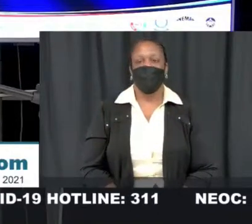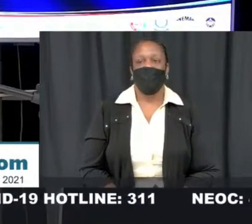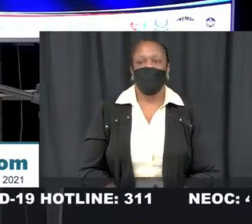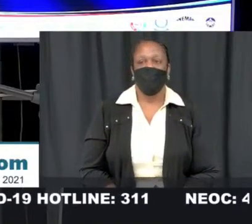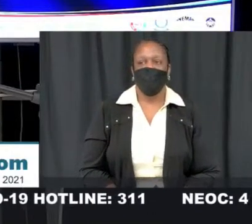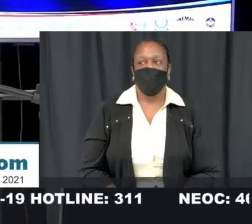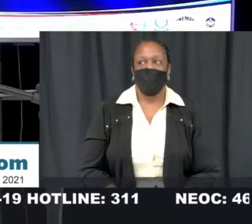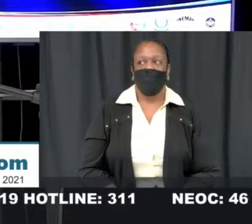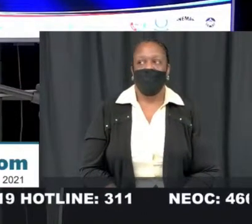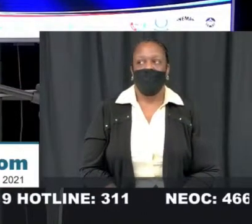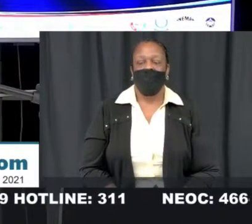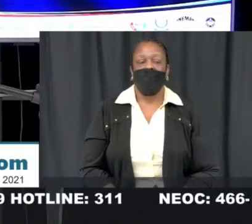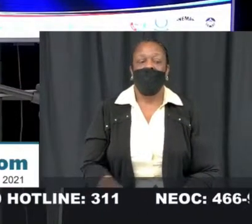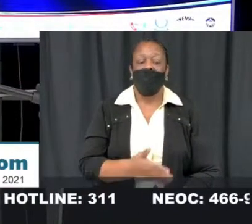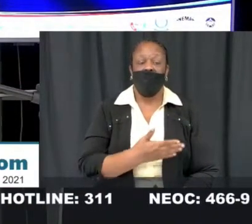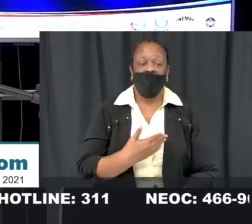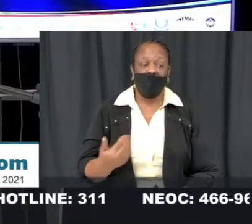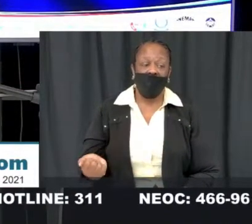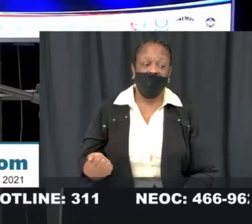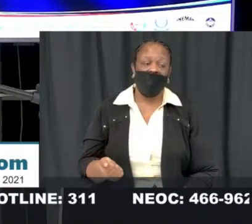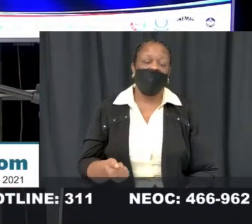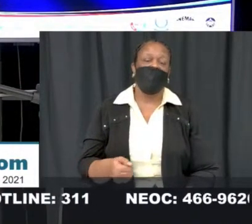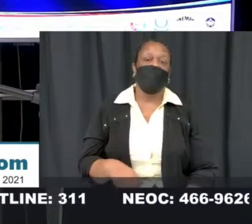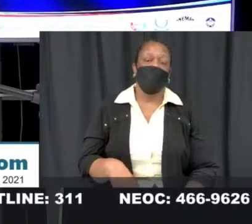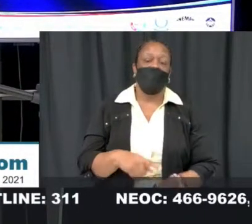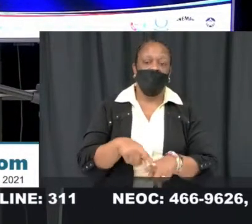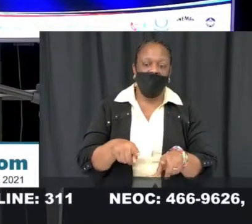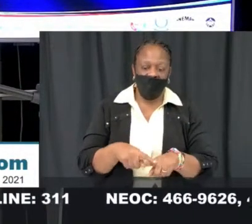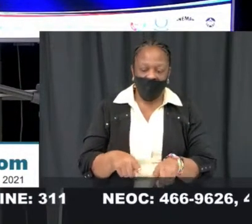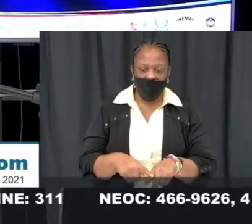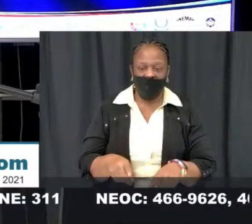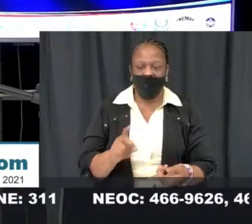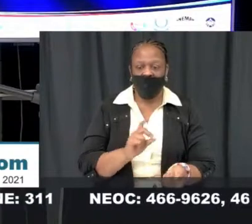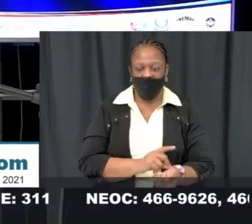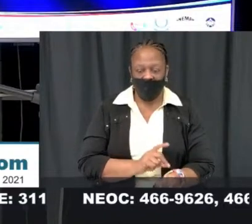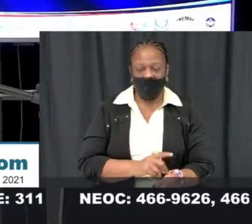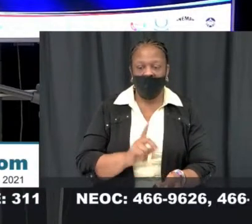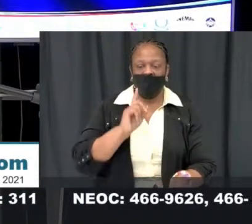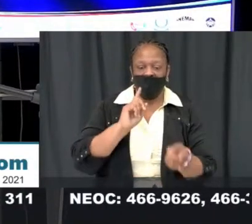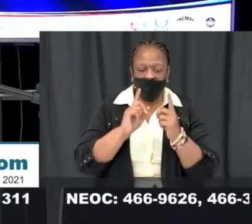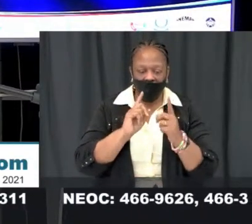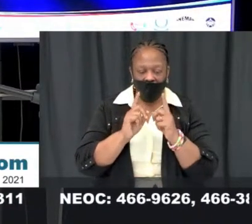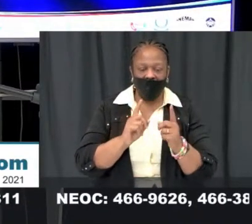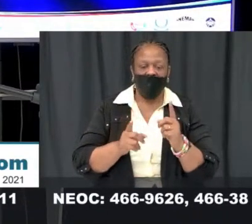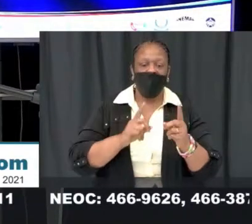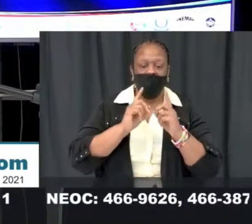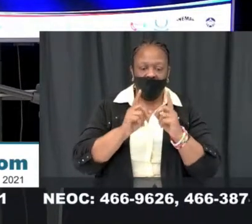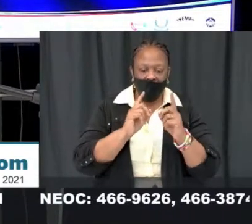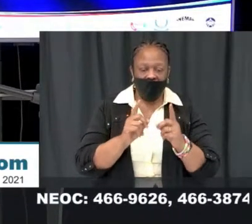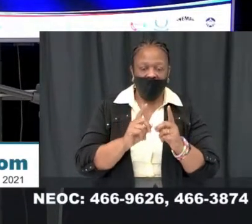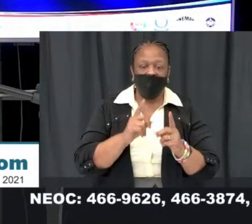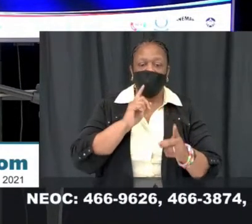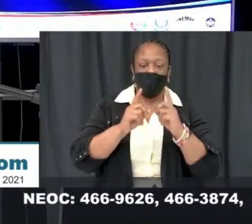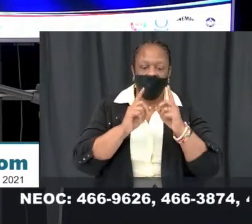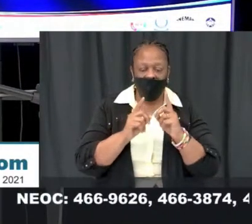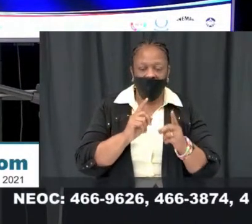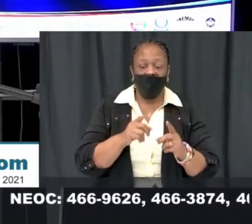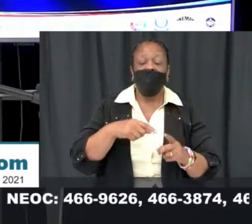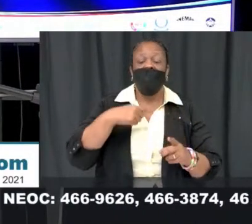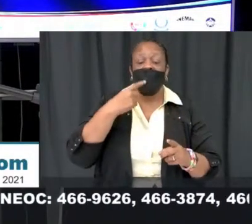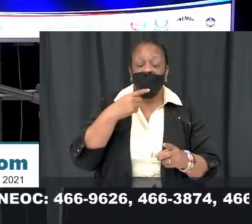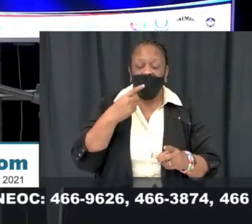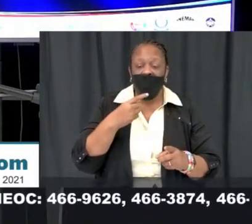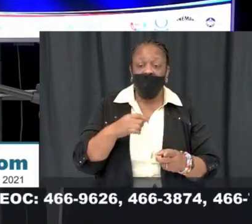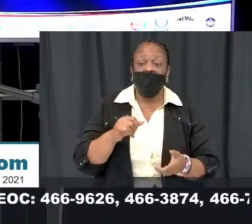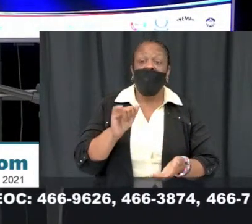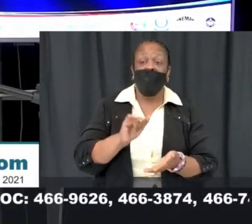open. Dr. Wilkinson said it, Dr. Laws would have been saying it, the Attorney General would have been saying it, the